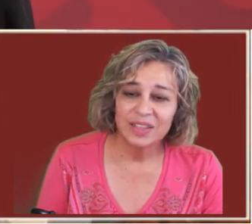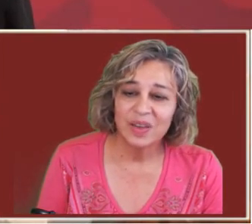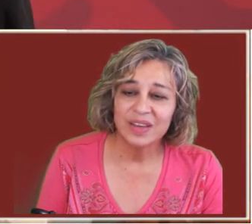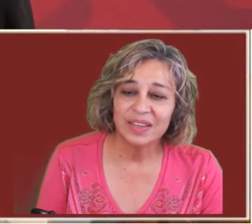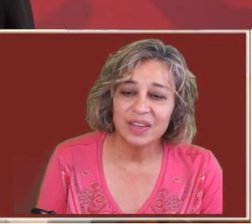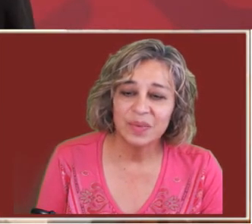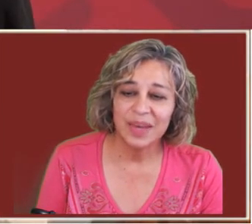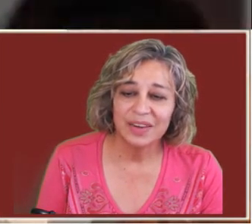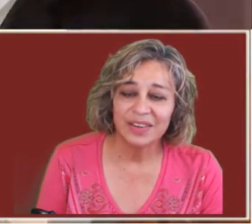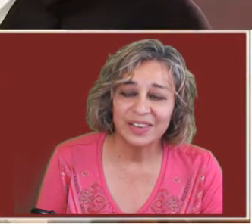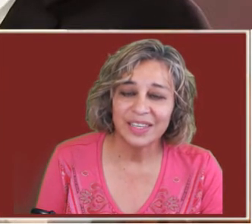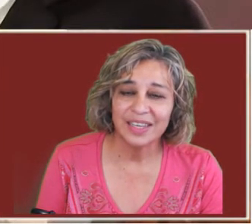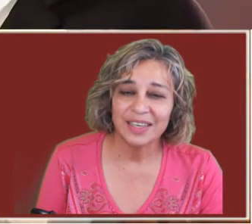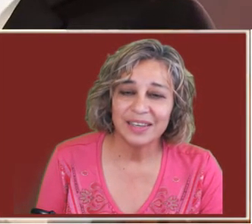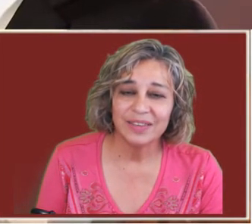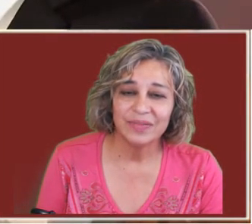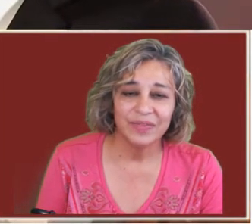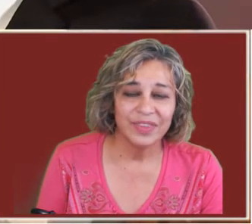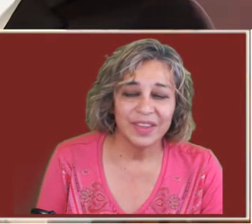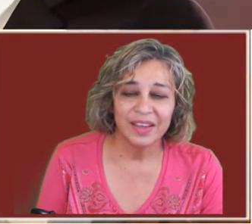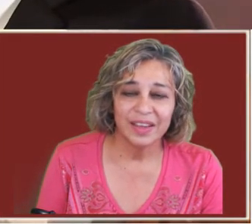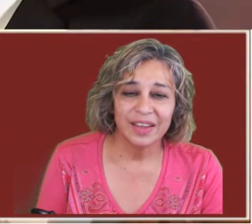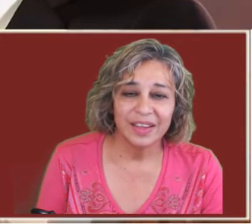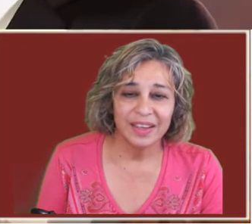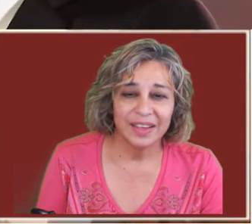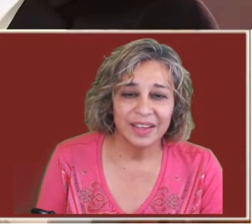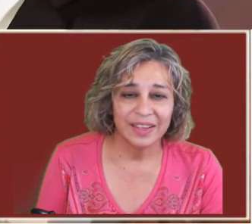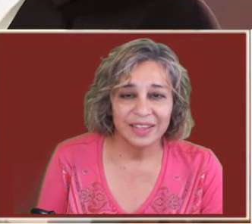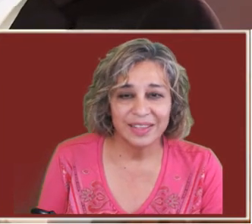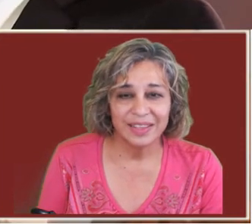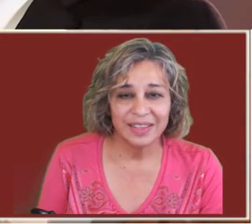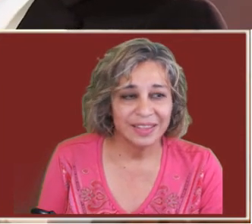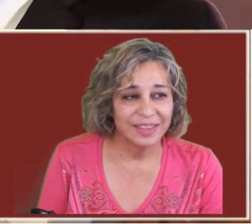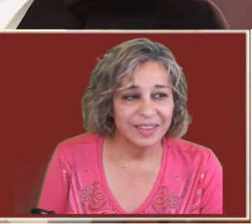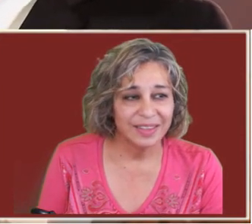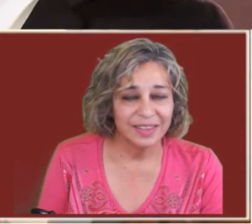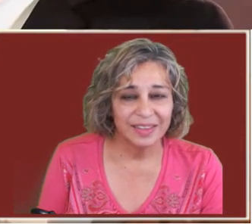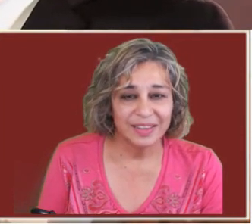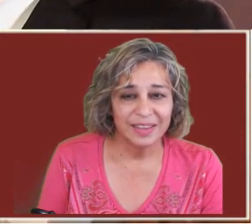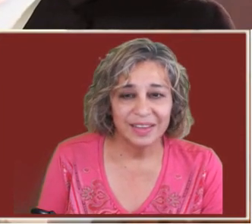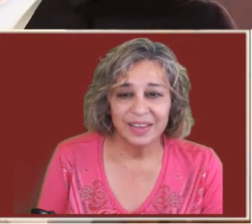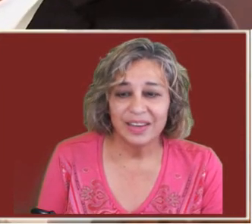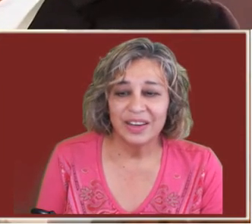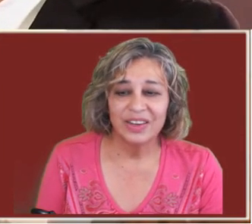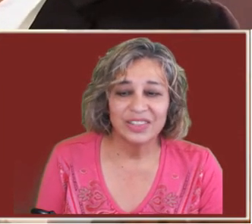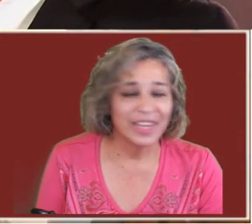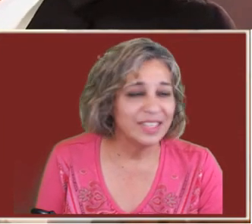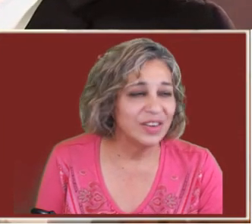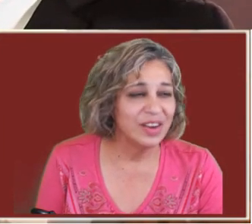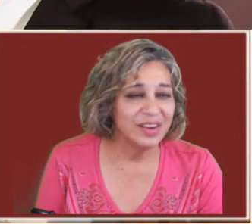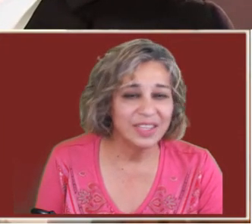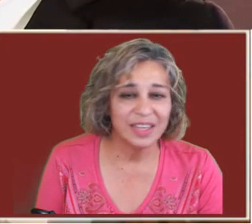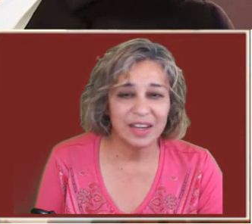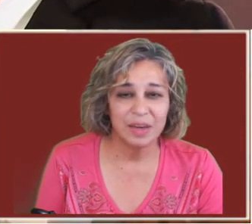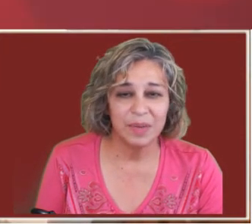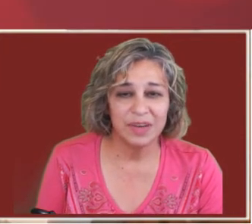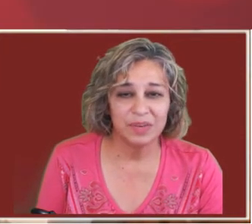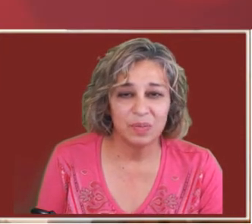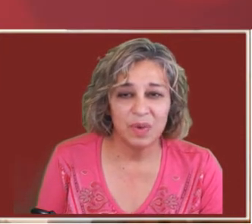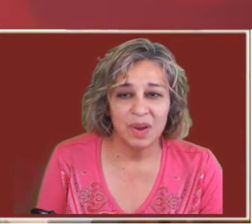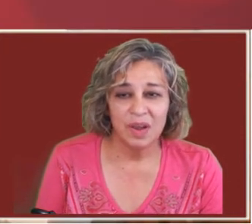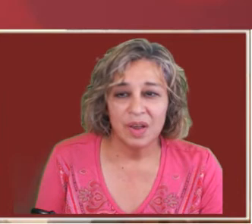So here's a good matter. Hold on. Okay, so here he's talking